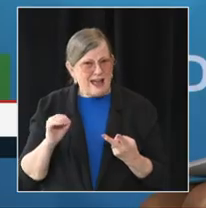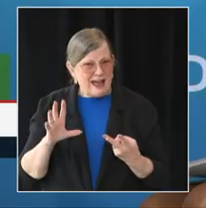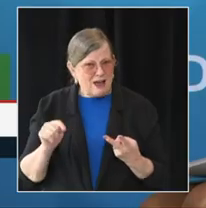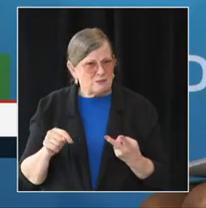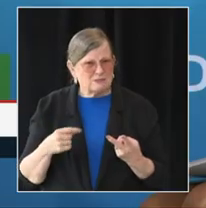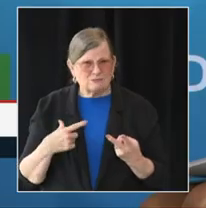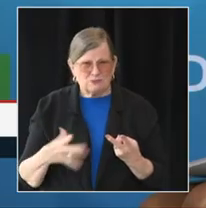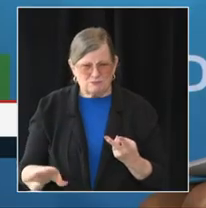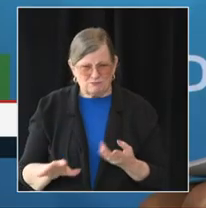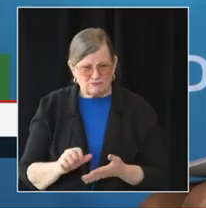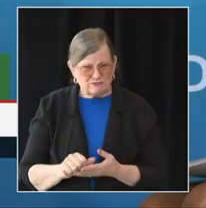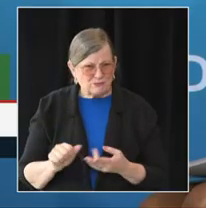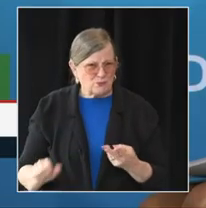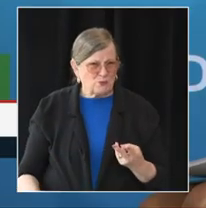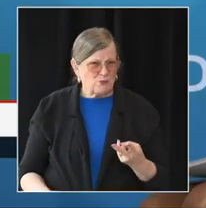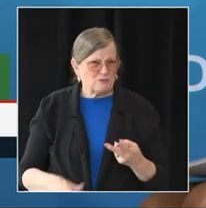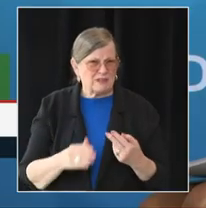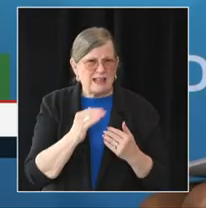on, while